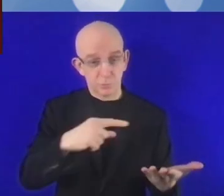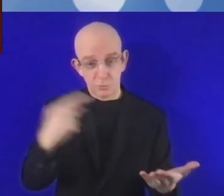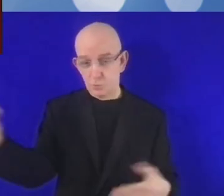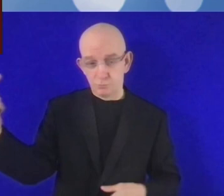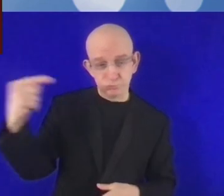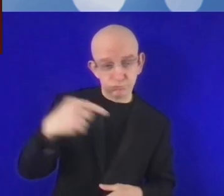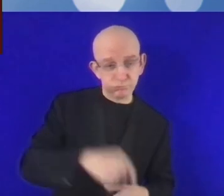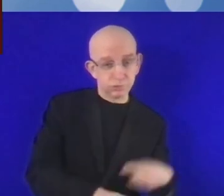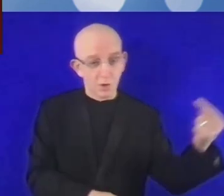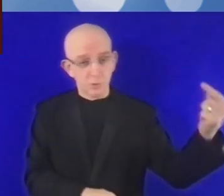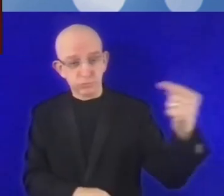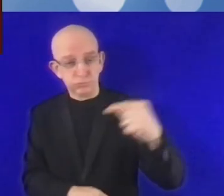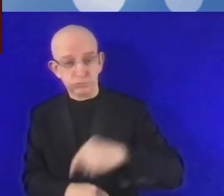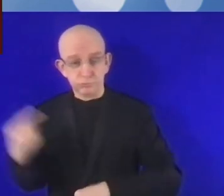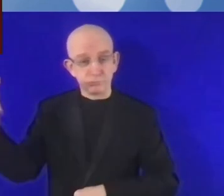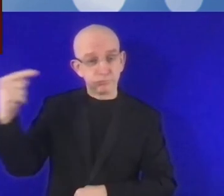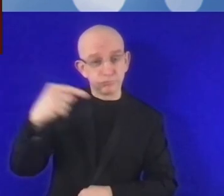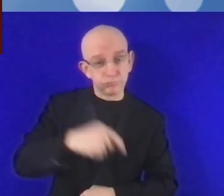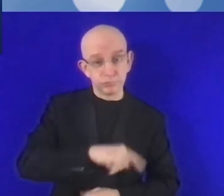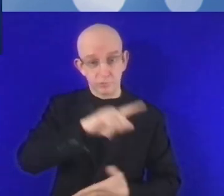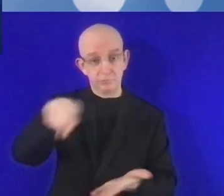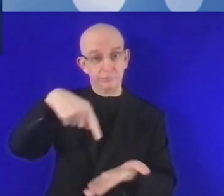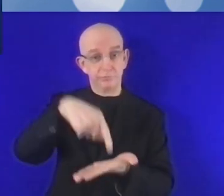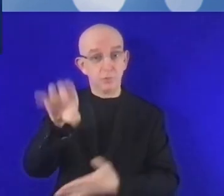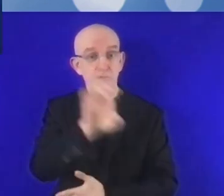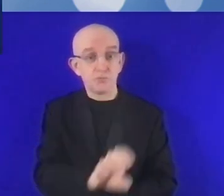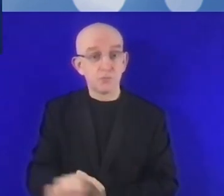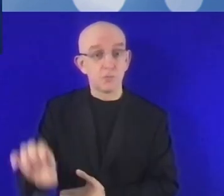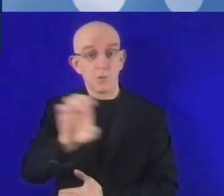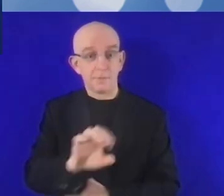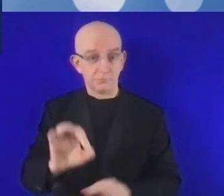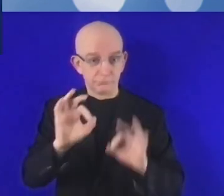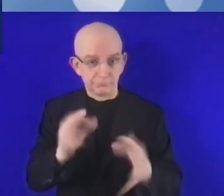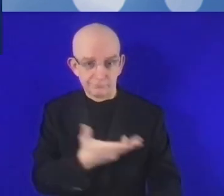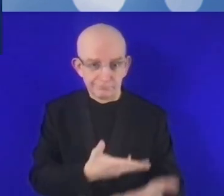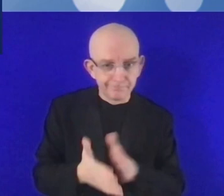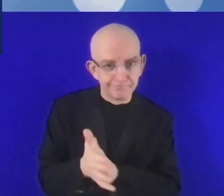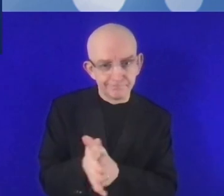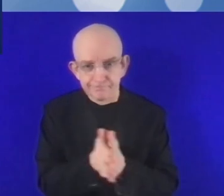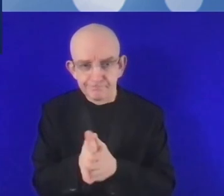as hardworking, talented and creative individuals. I have no doubt you will